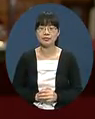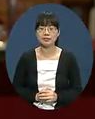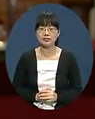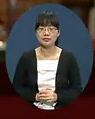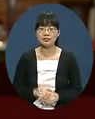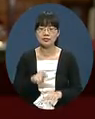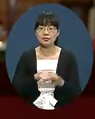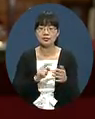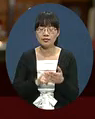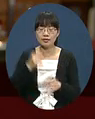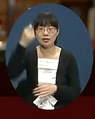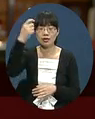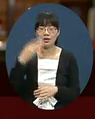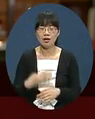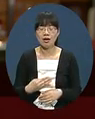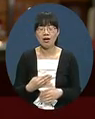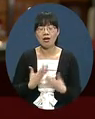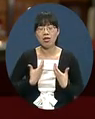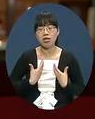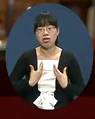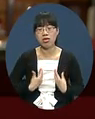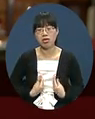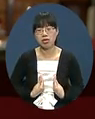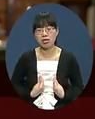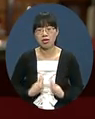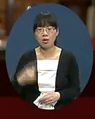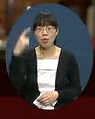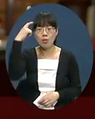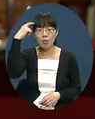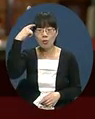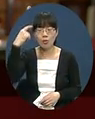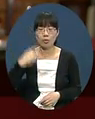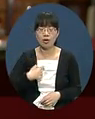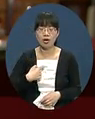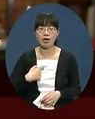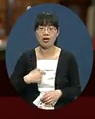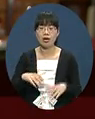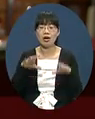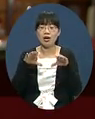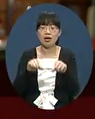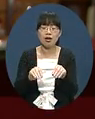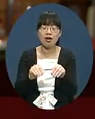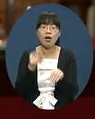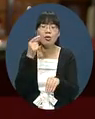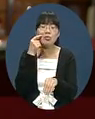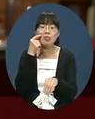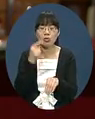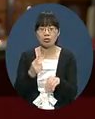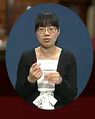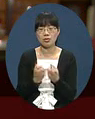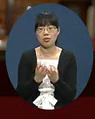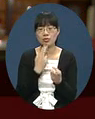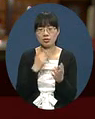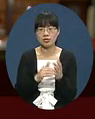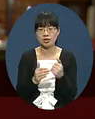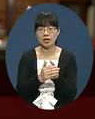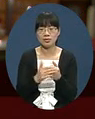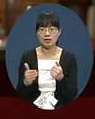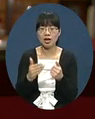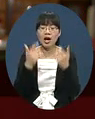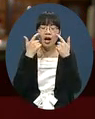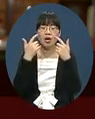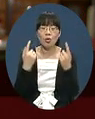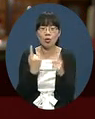My heart has broken over and over again because there's nothing I can do. There's no cure for this